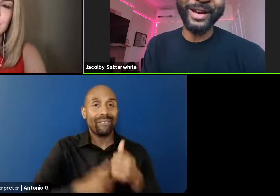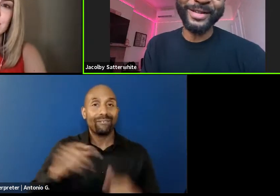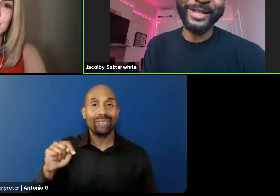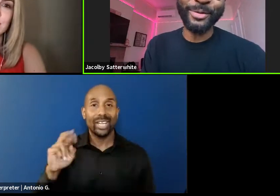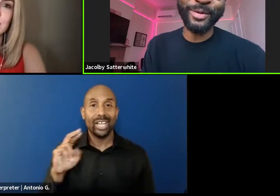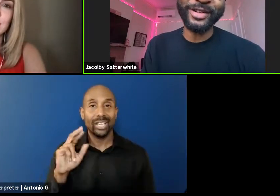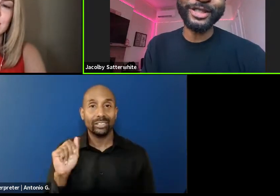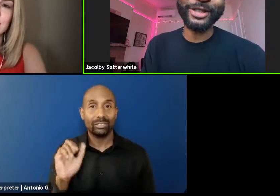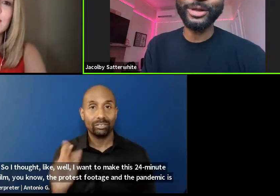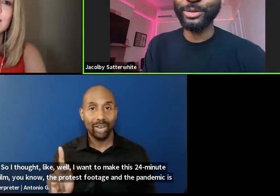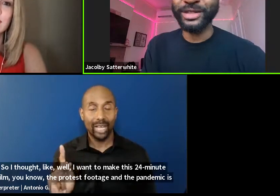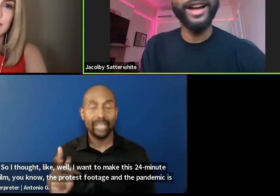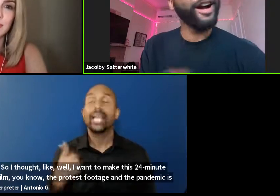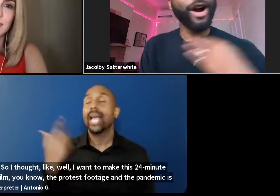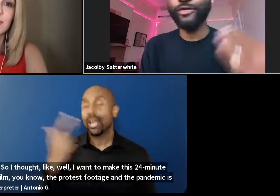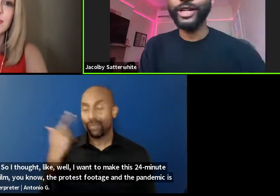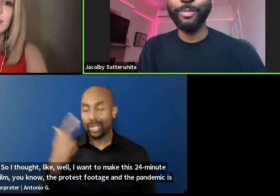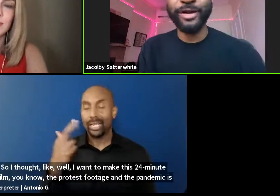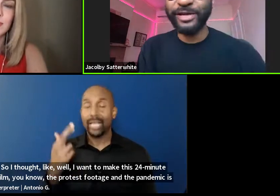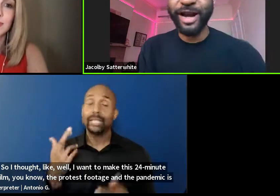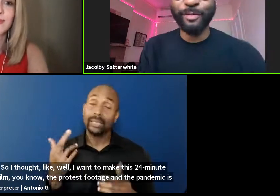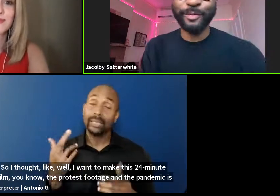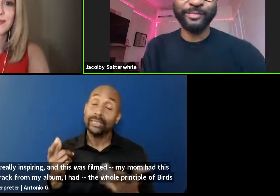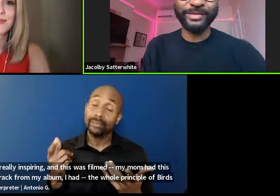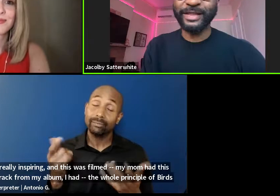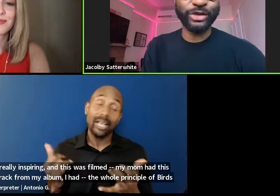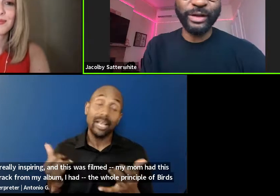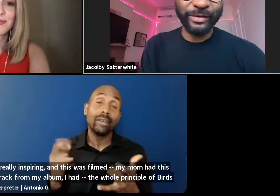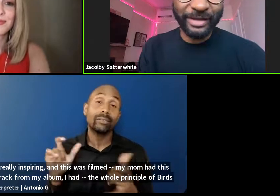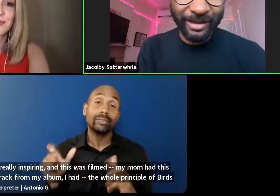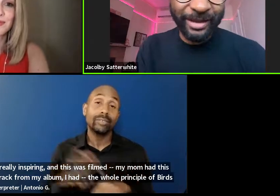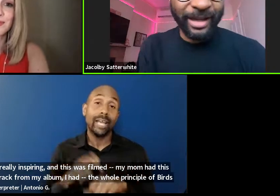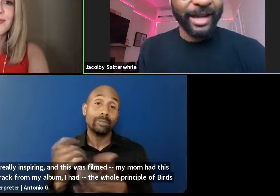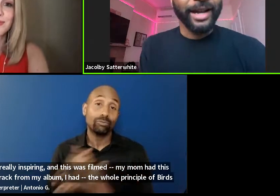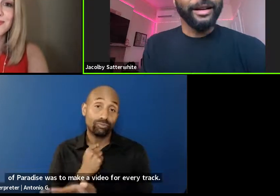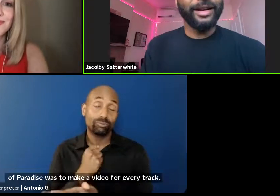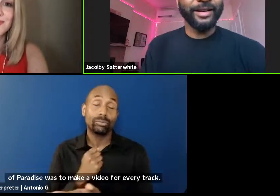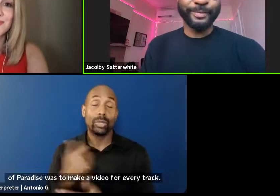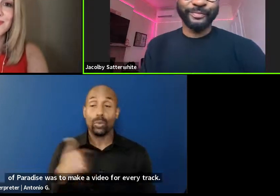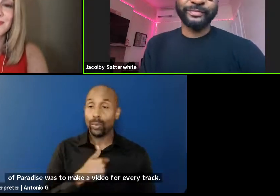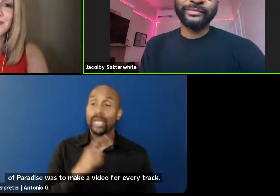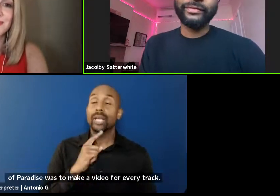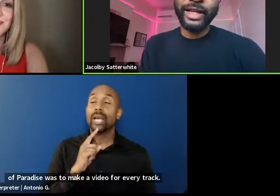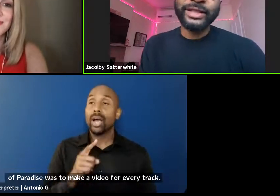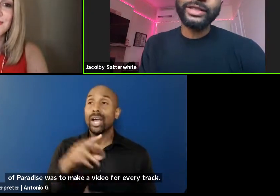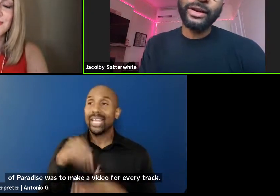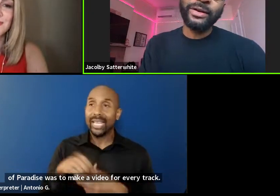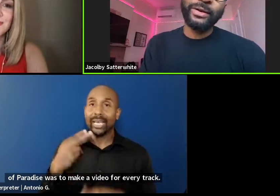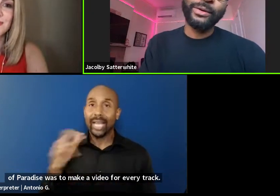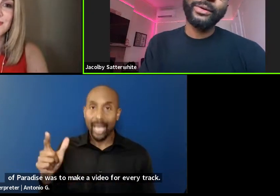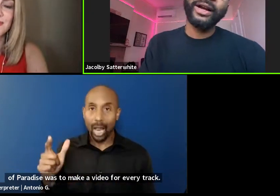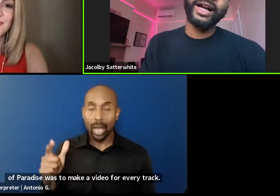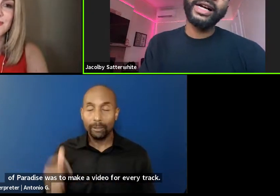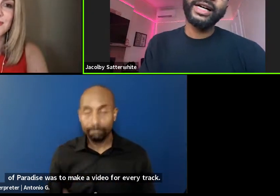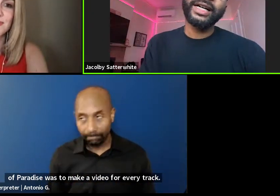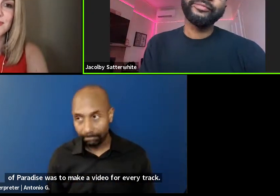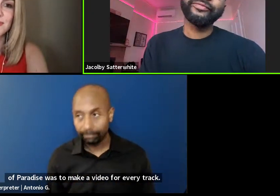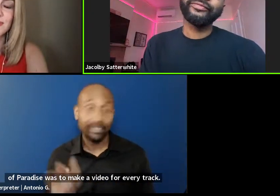something for We Are in Hell When We Hurt Each Other, which was already a part of the album since 2015.